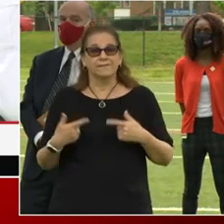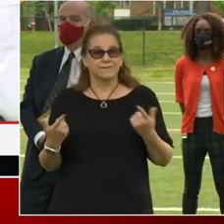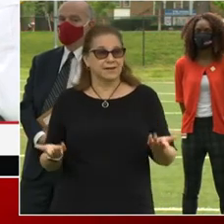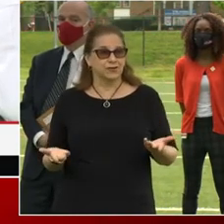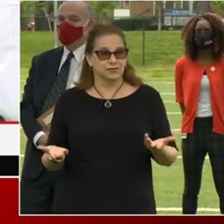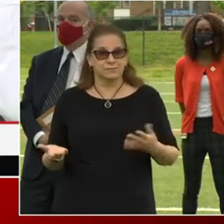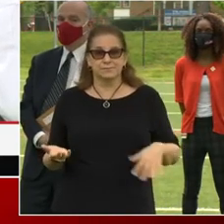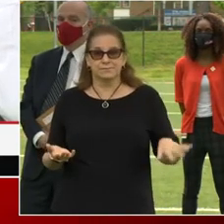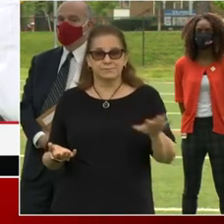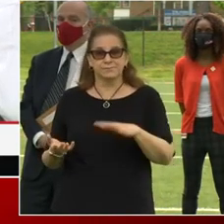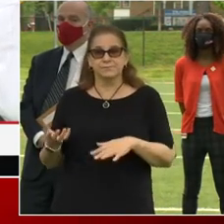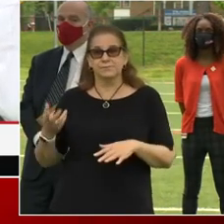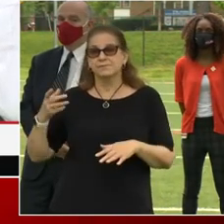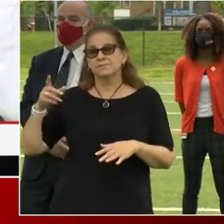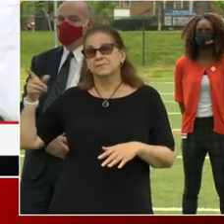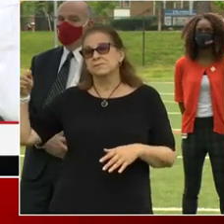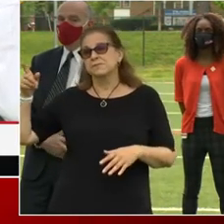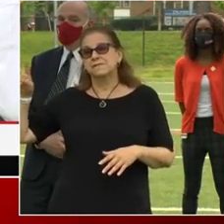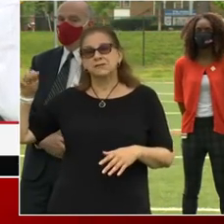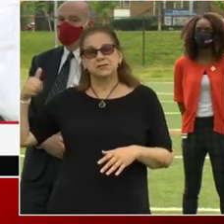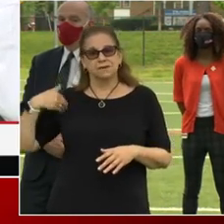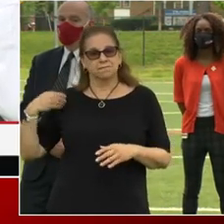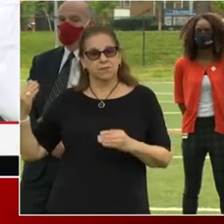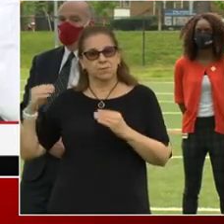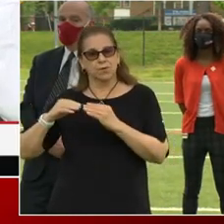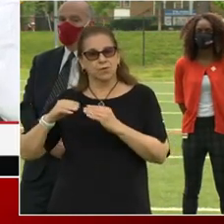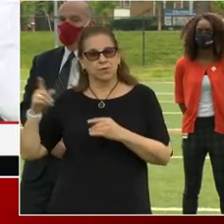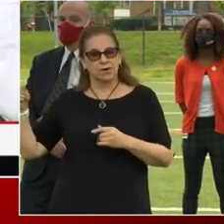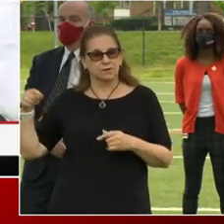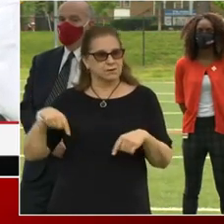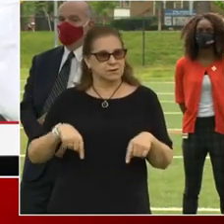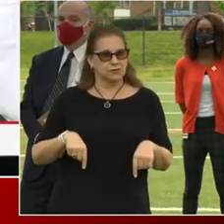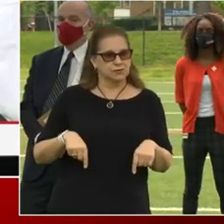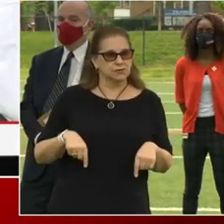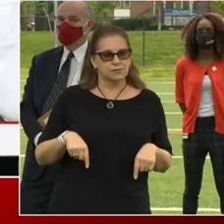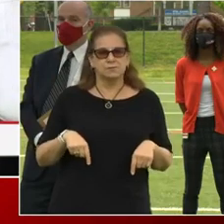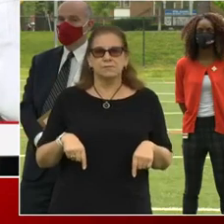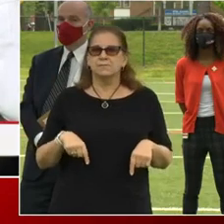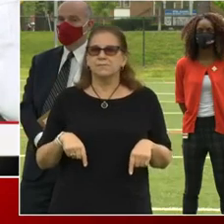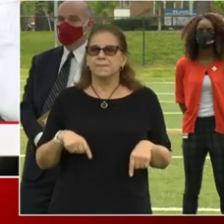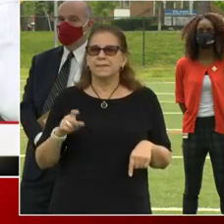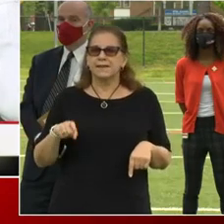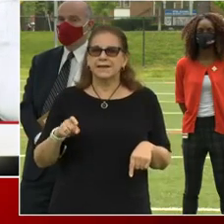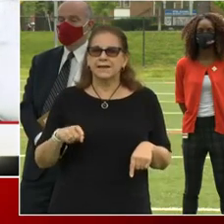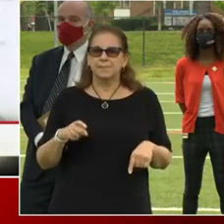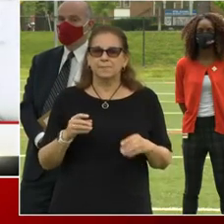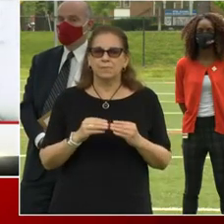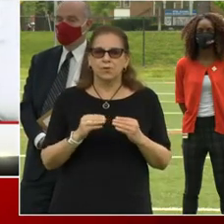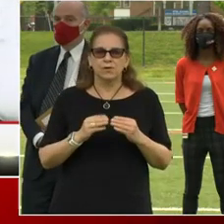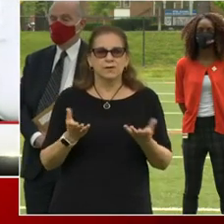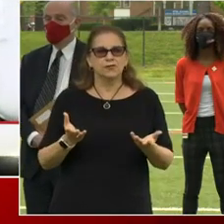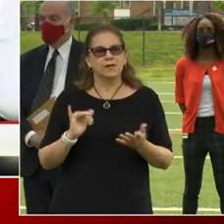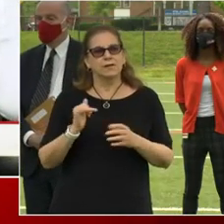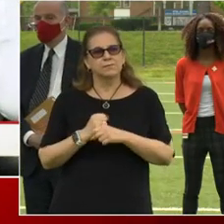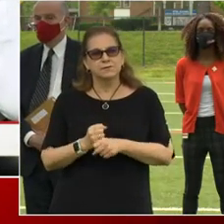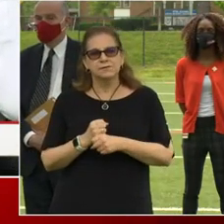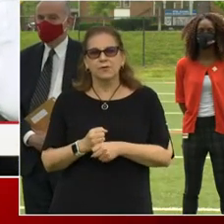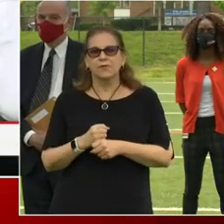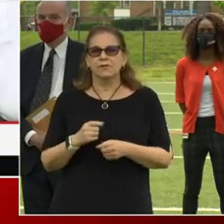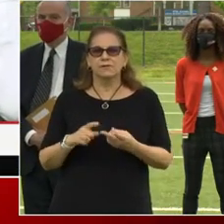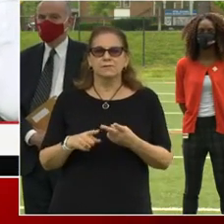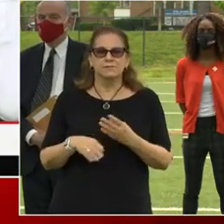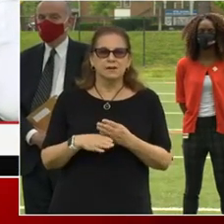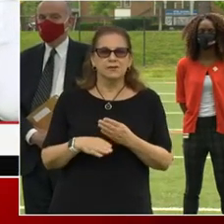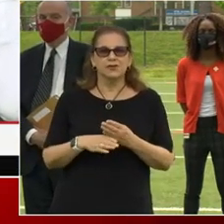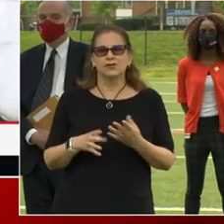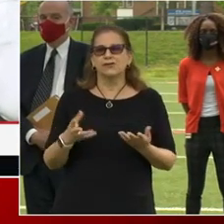5 blocks right here. But when I be able to get out of town and play some baseball, it really helped me.